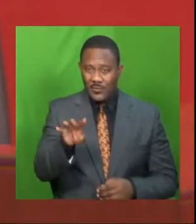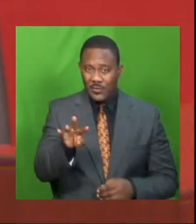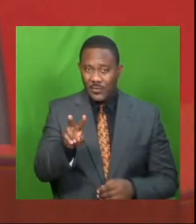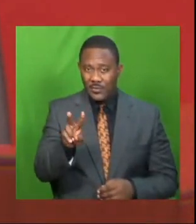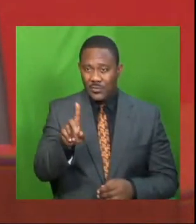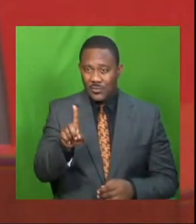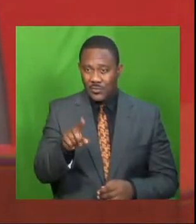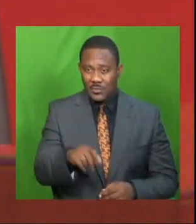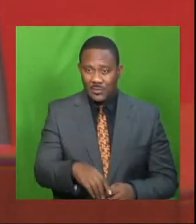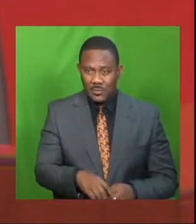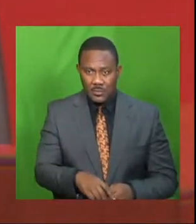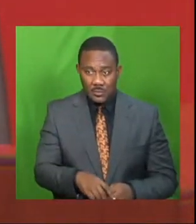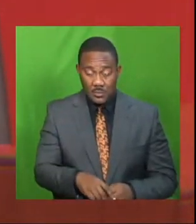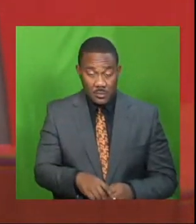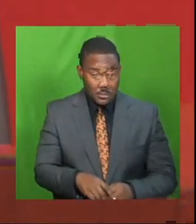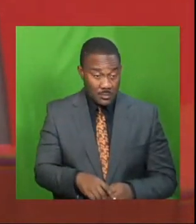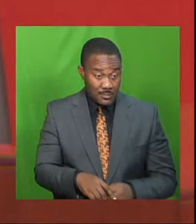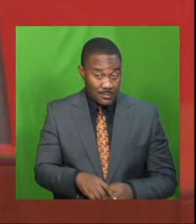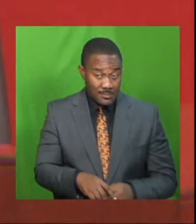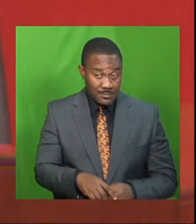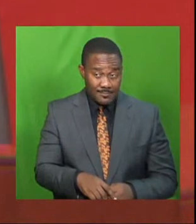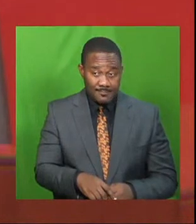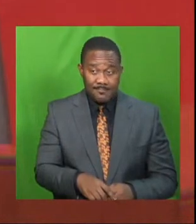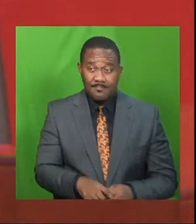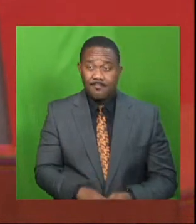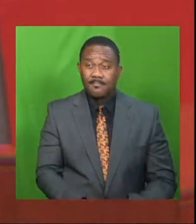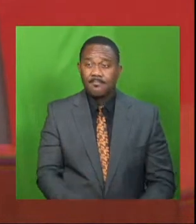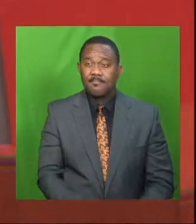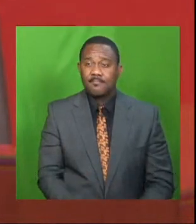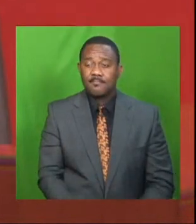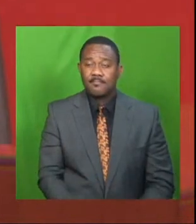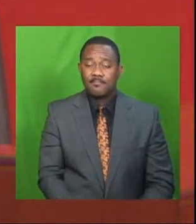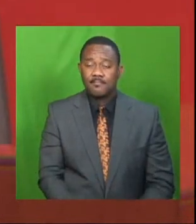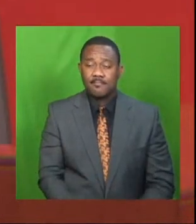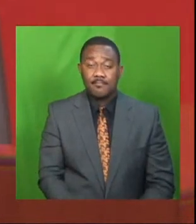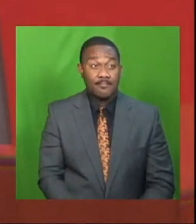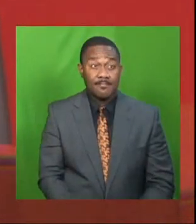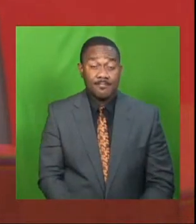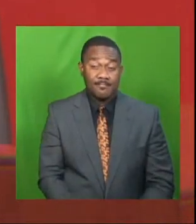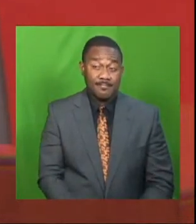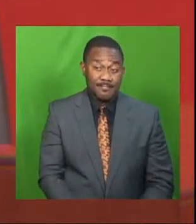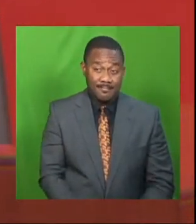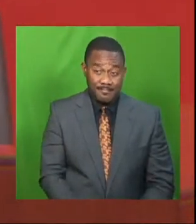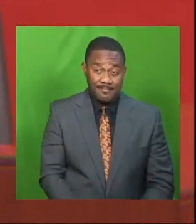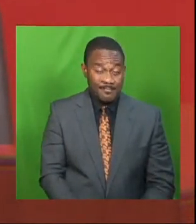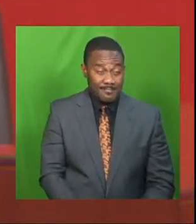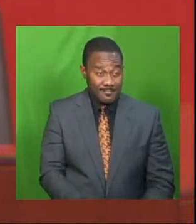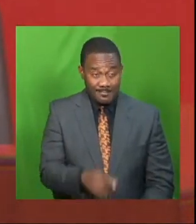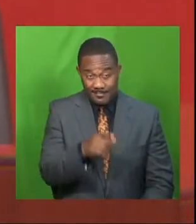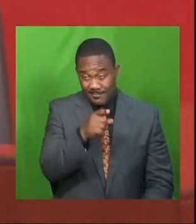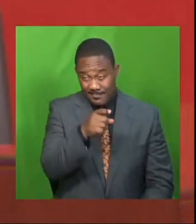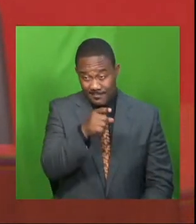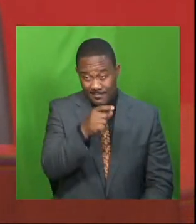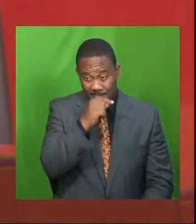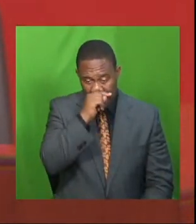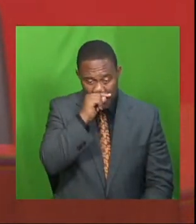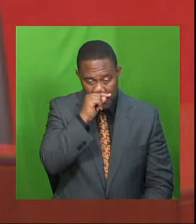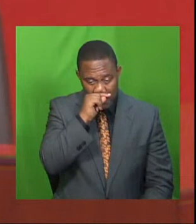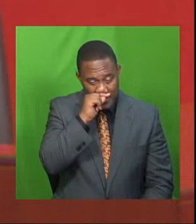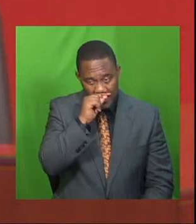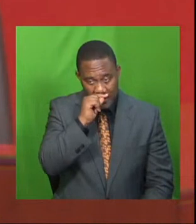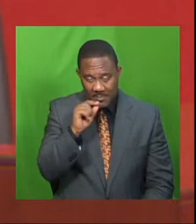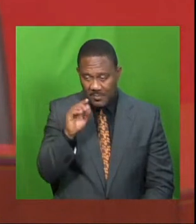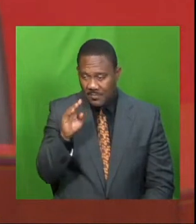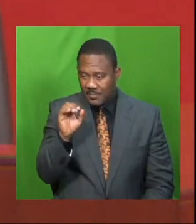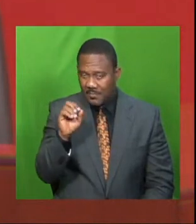You also want to ask question? Okay, then let him give it to honorable member for Bongo first.